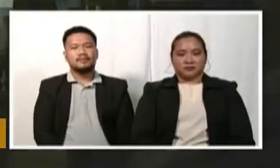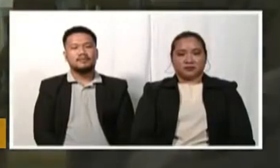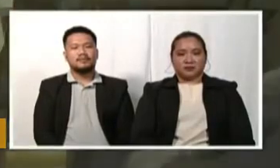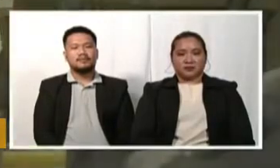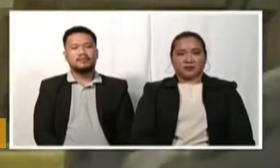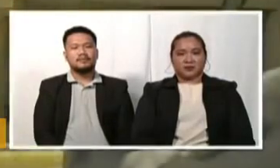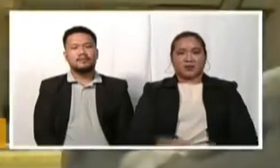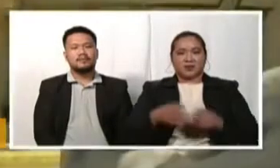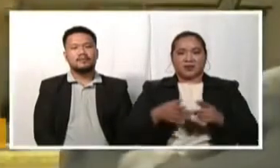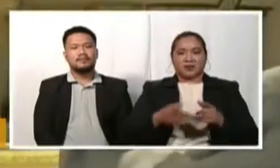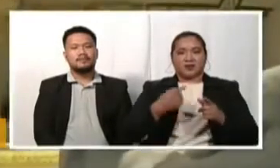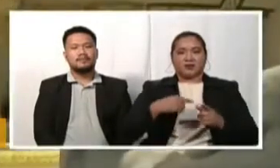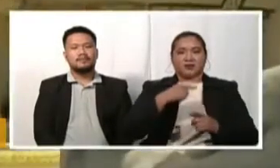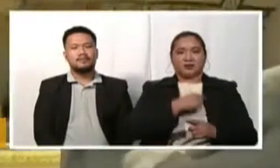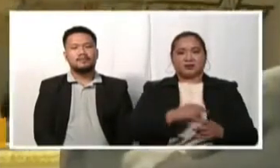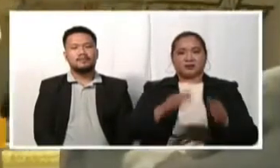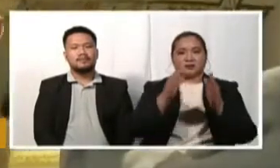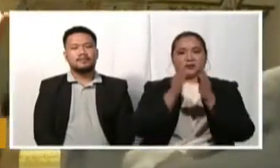Let us pray.